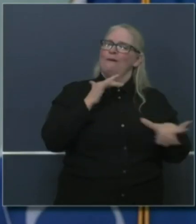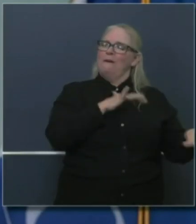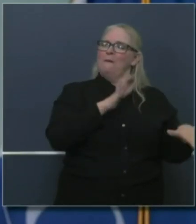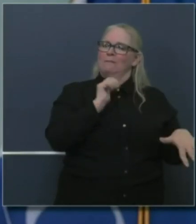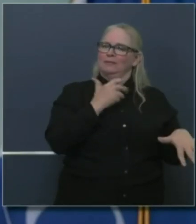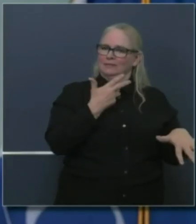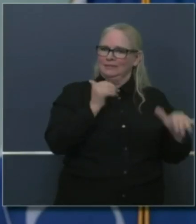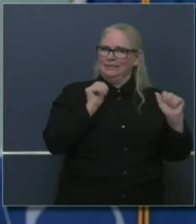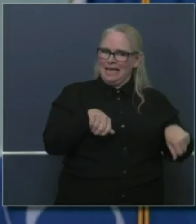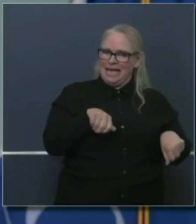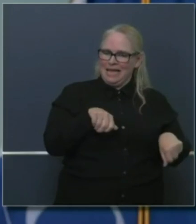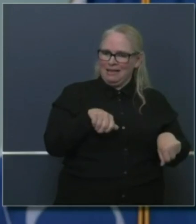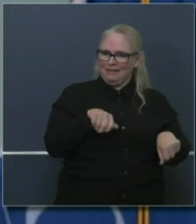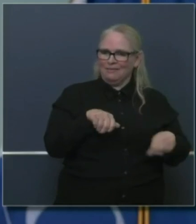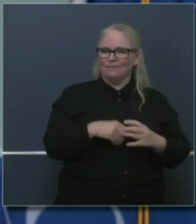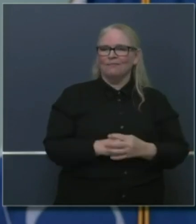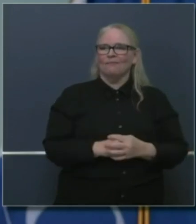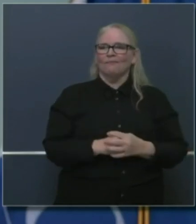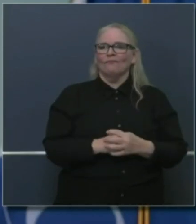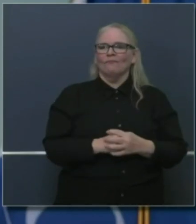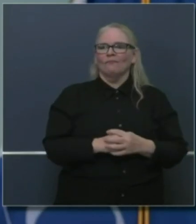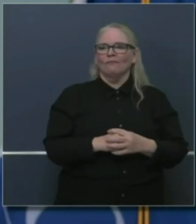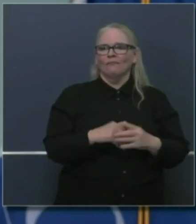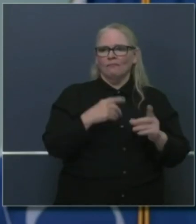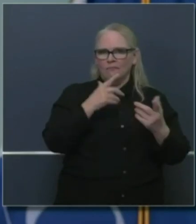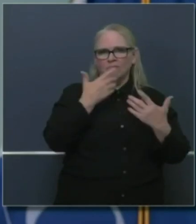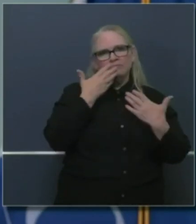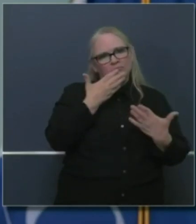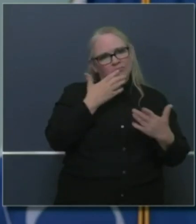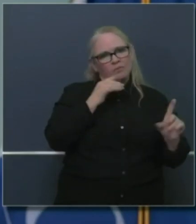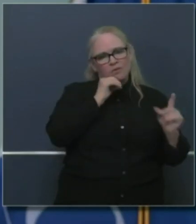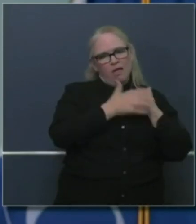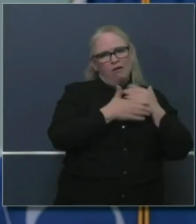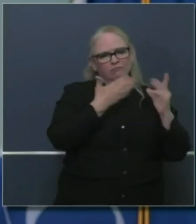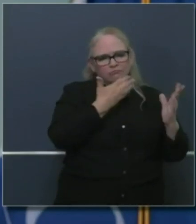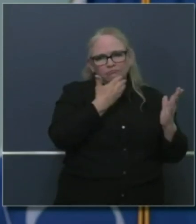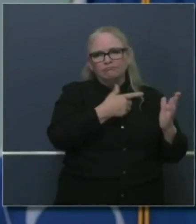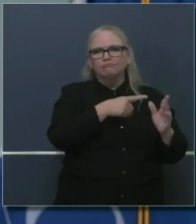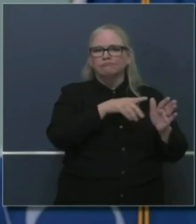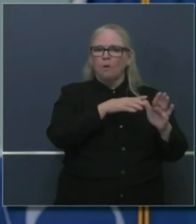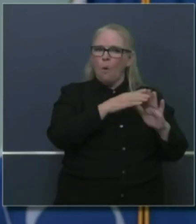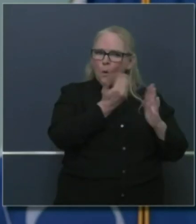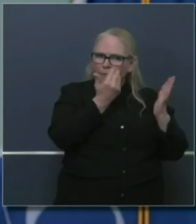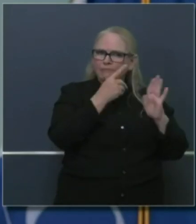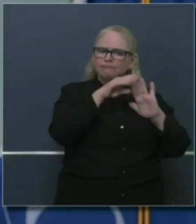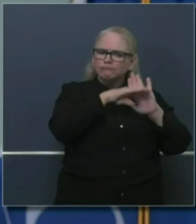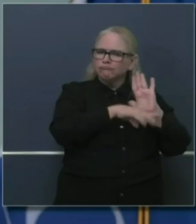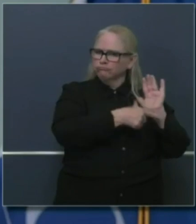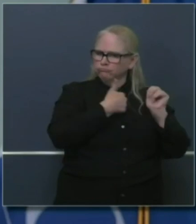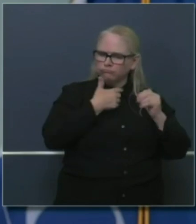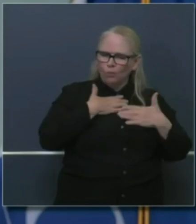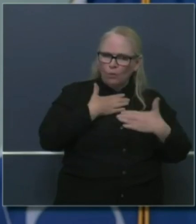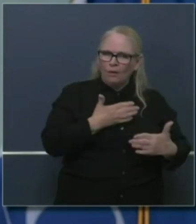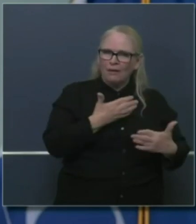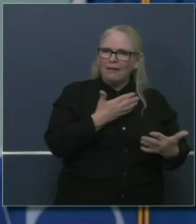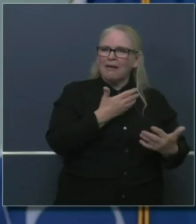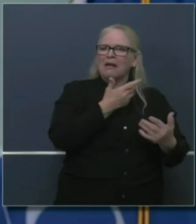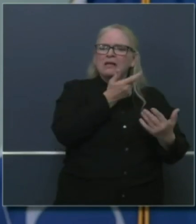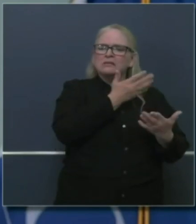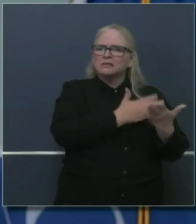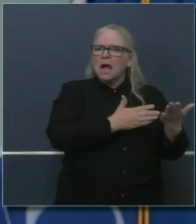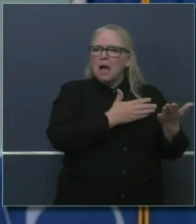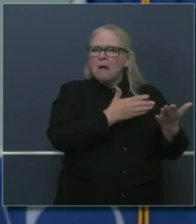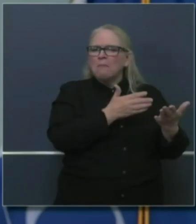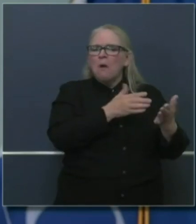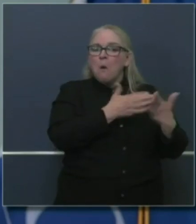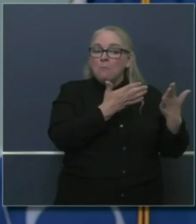for very, very thoughtful reopenings that are soft in some cases and other cases